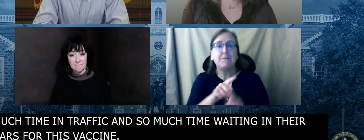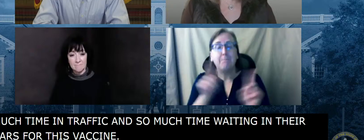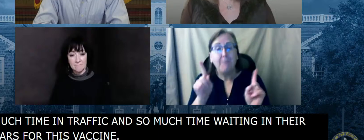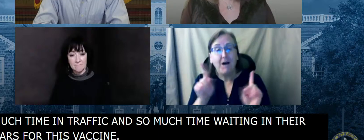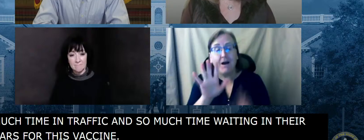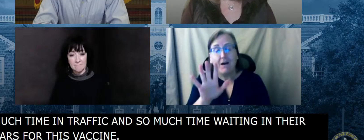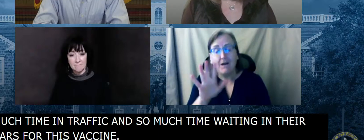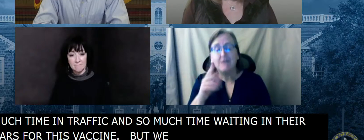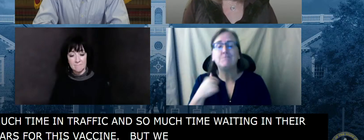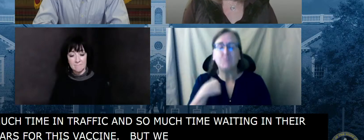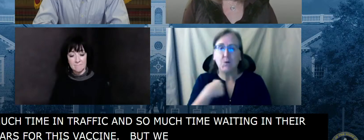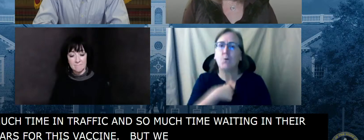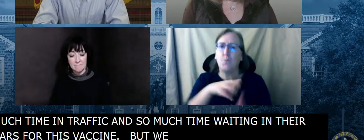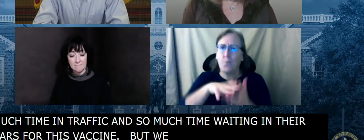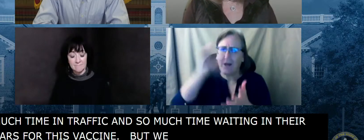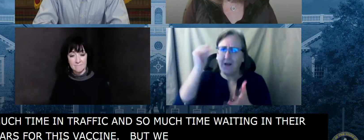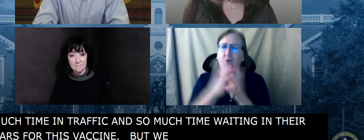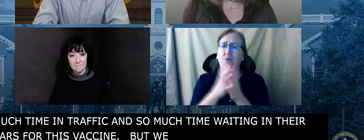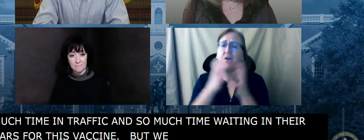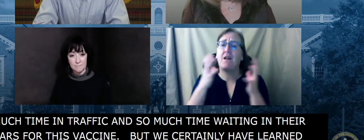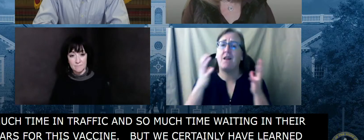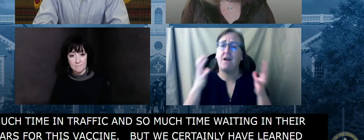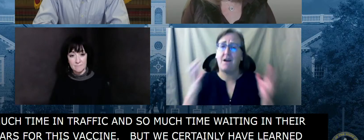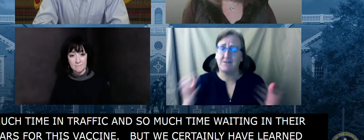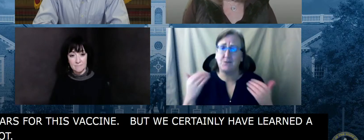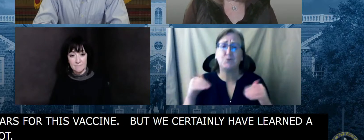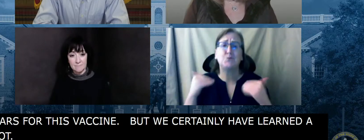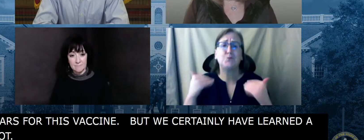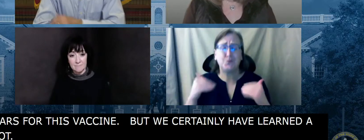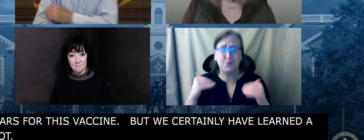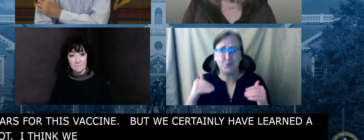have learned a lot. I think we really did not,